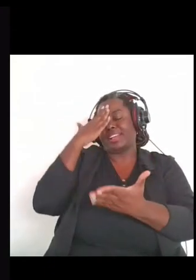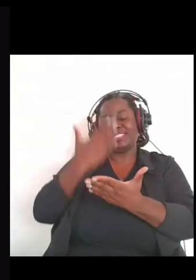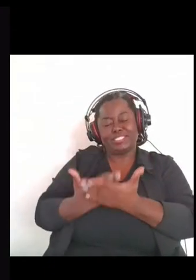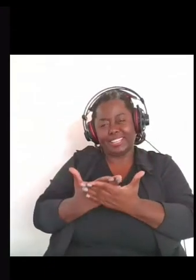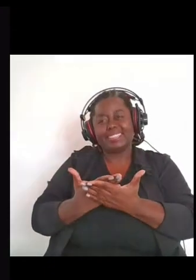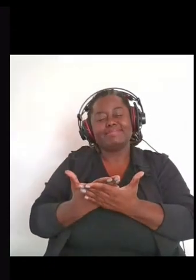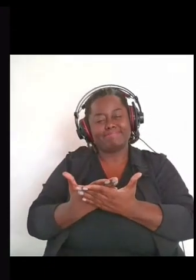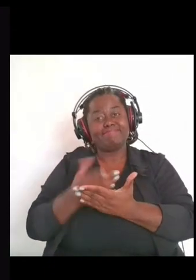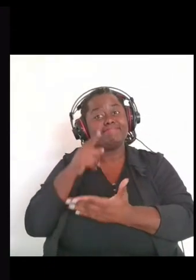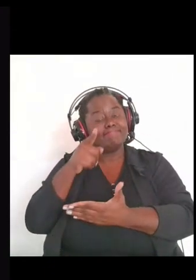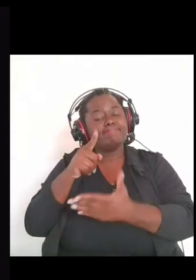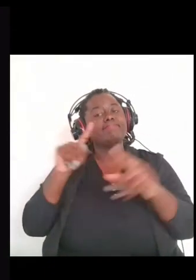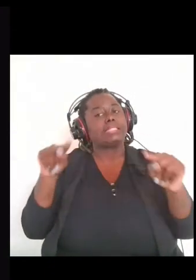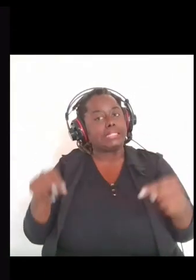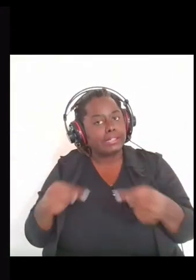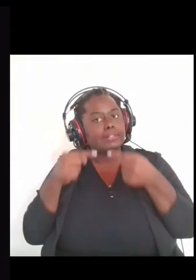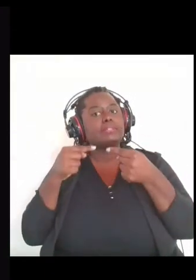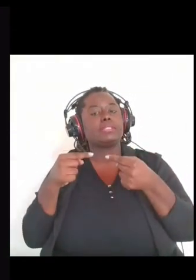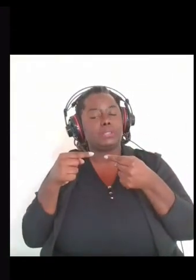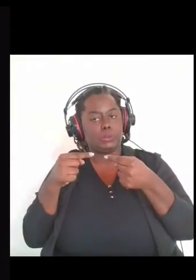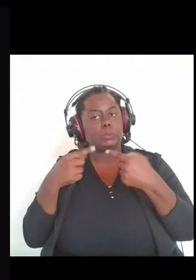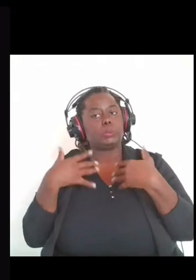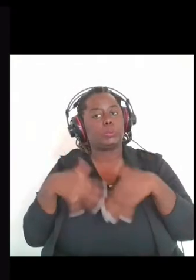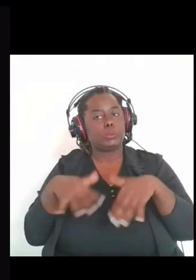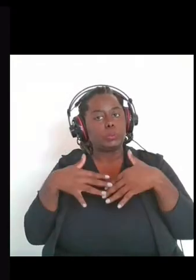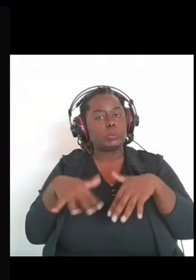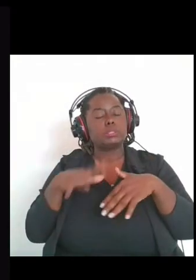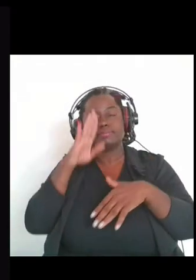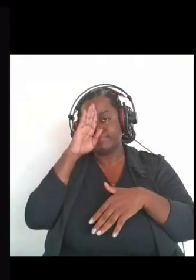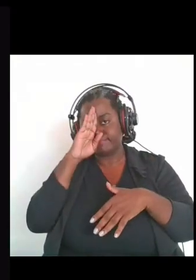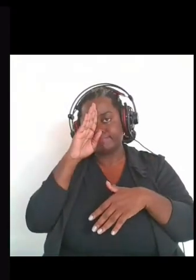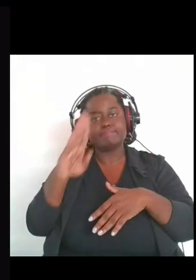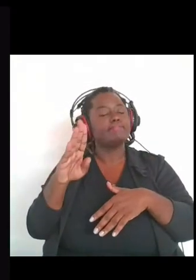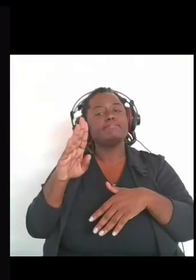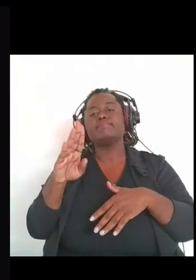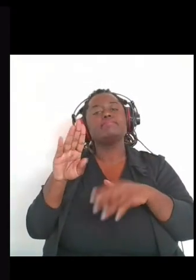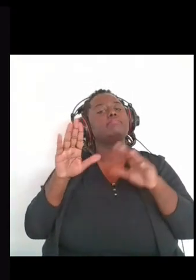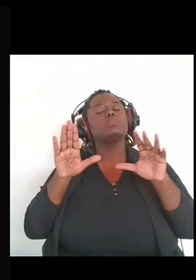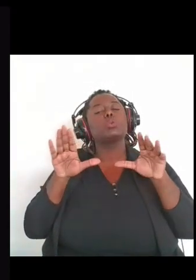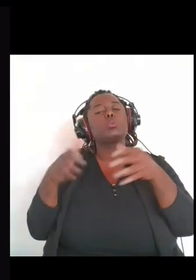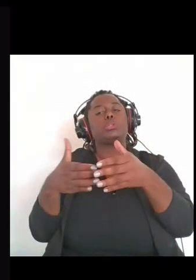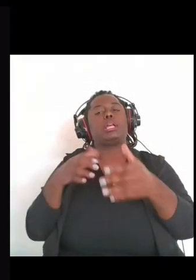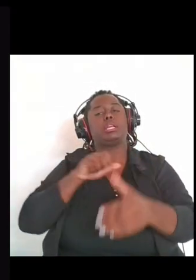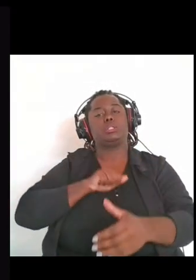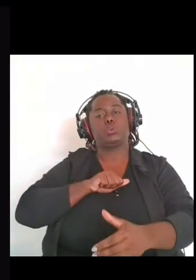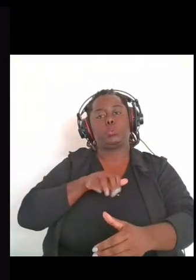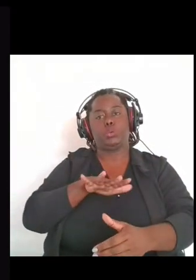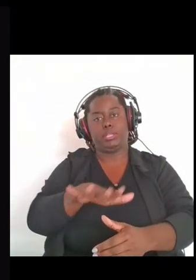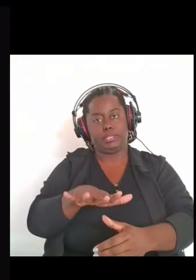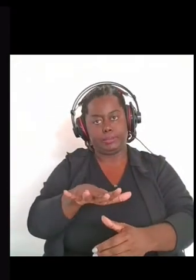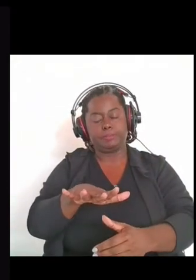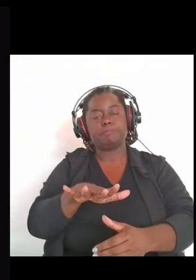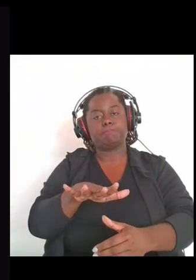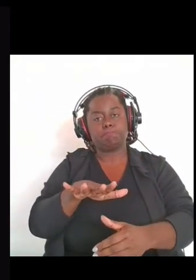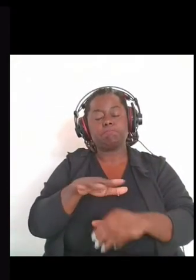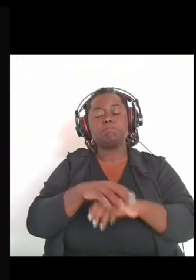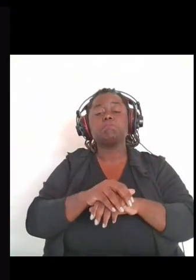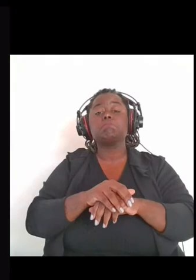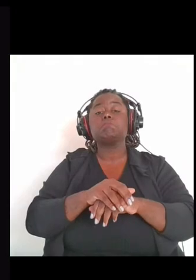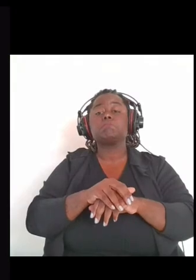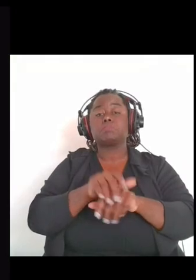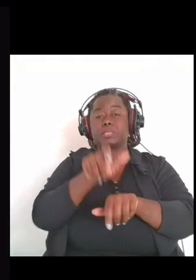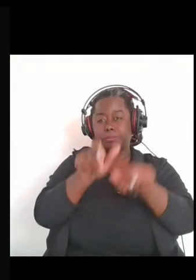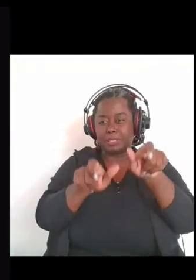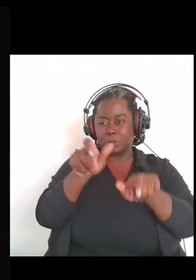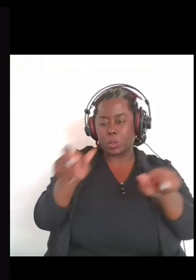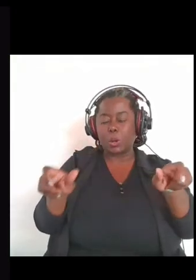uh there is a clear evidence of people from the queer Community who are from slightly better religion or